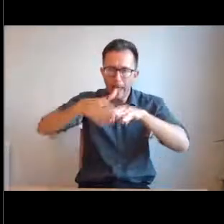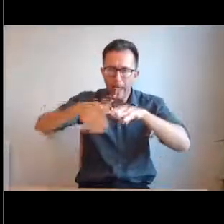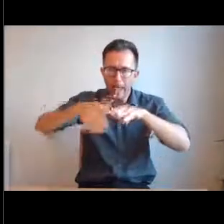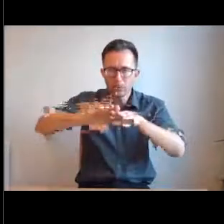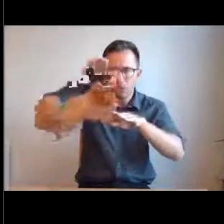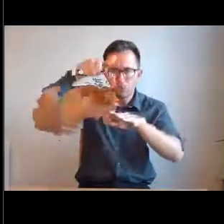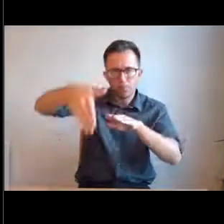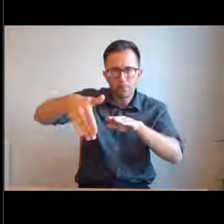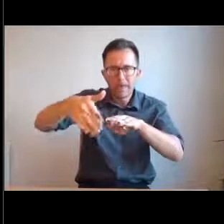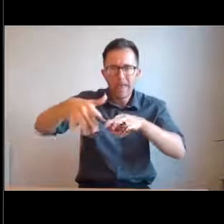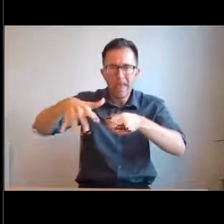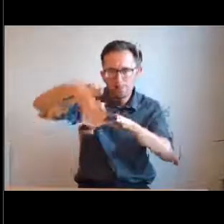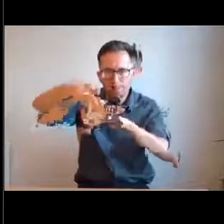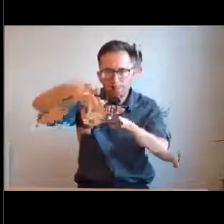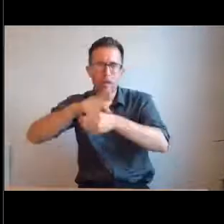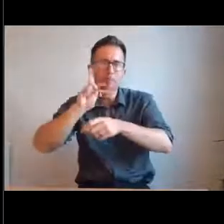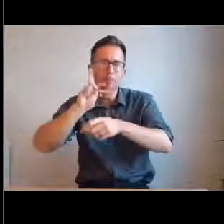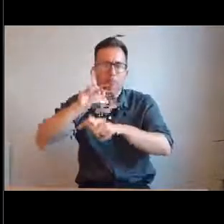viewpoints.